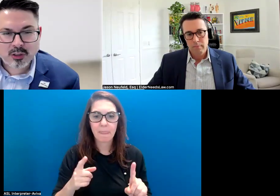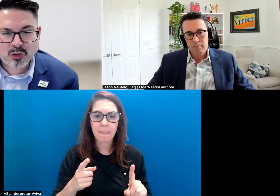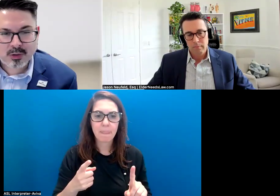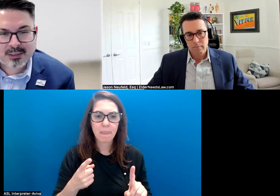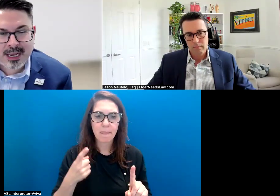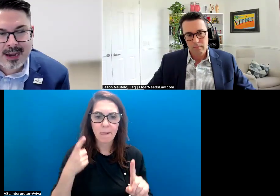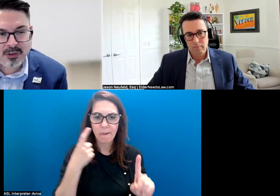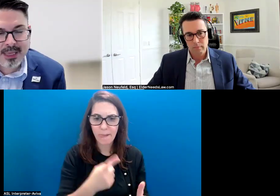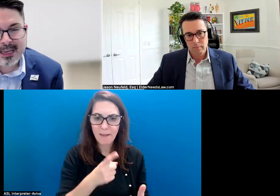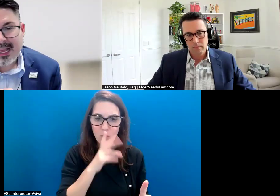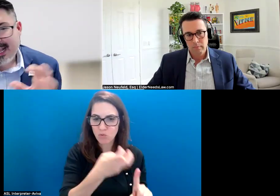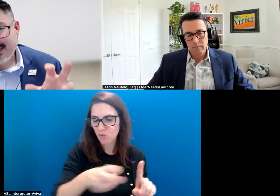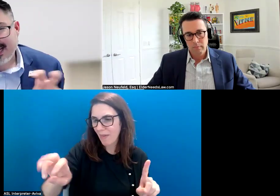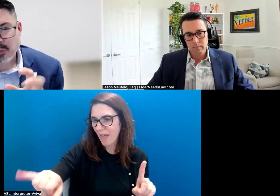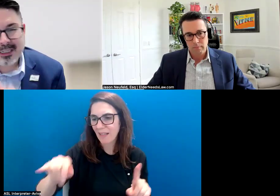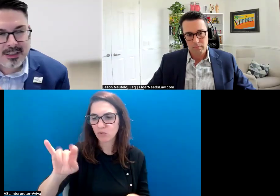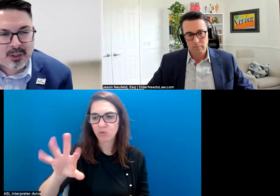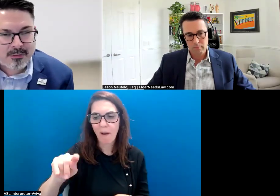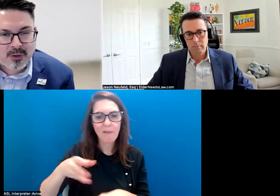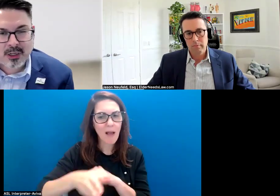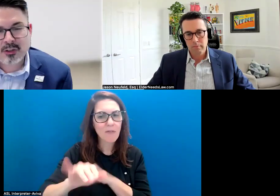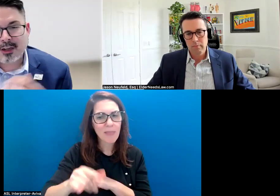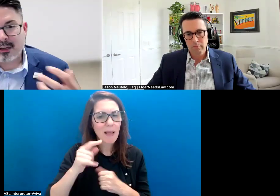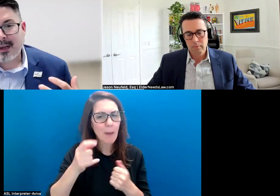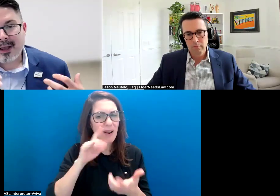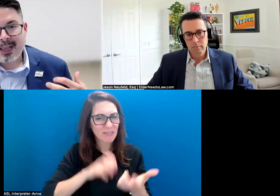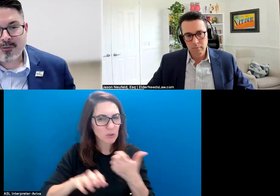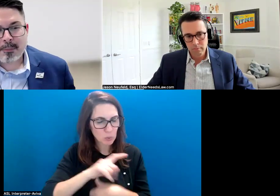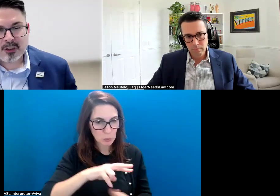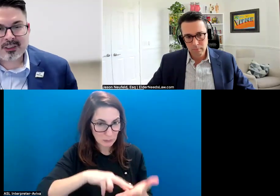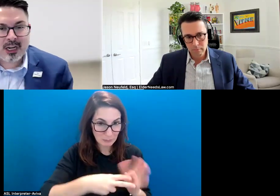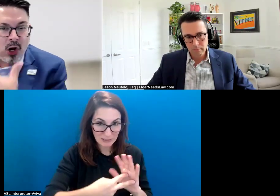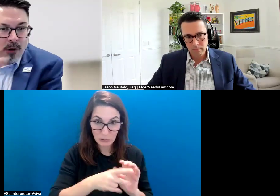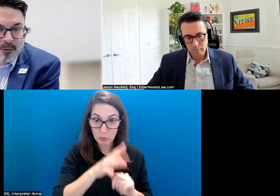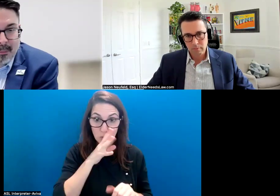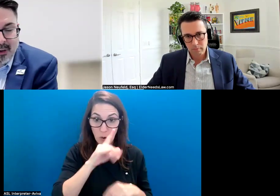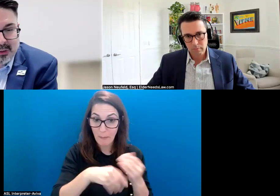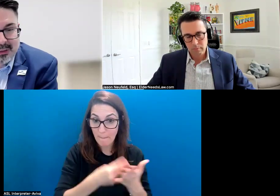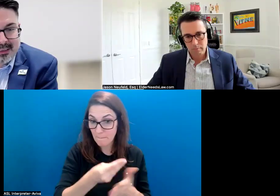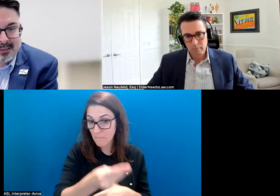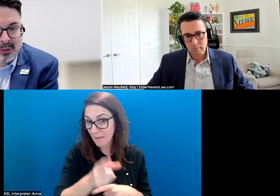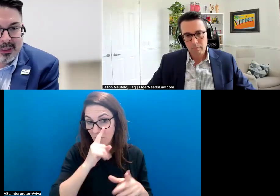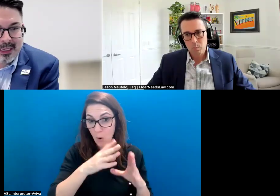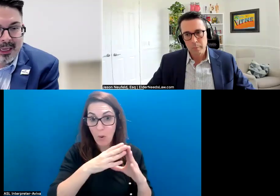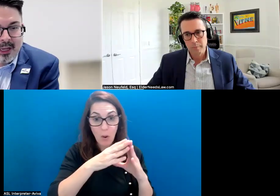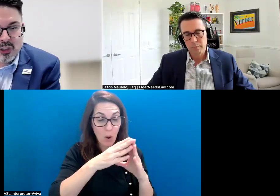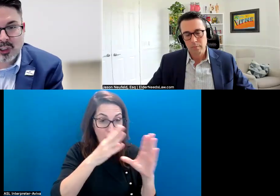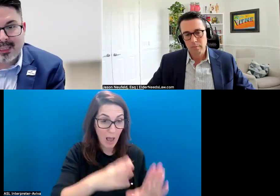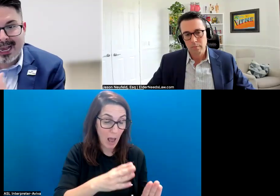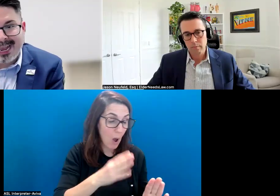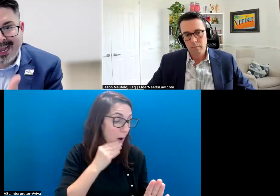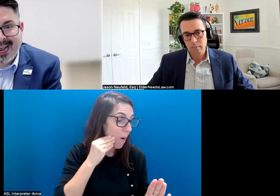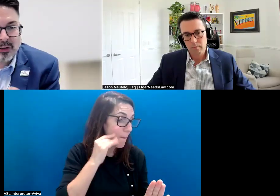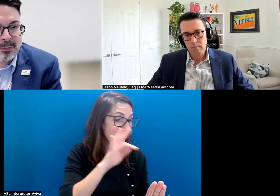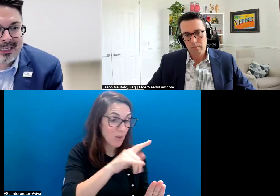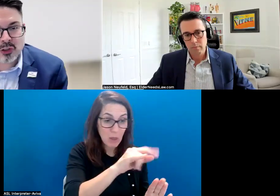it to a trust after that? That's where it gets a little confusing. Are you talking about, hey, if we're purchasing a home for a person with a disability, should